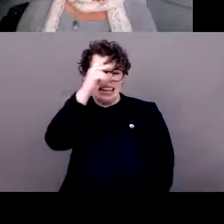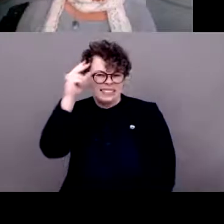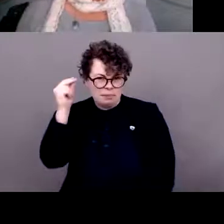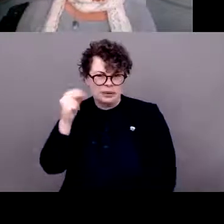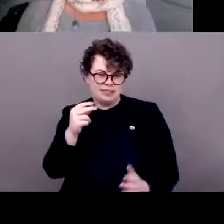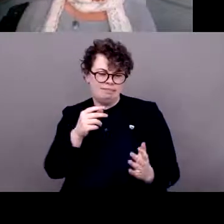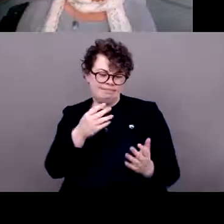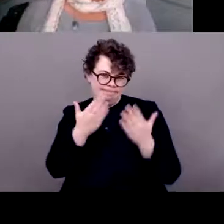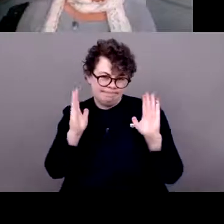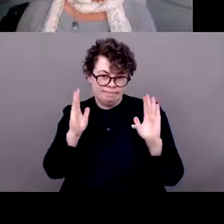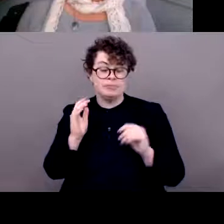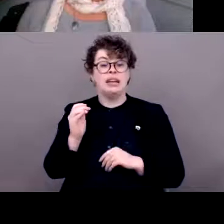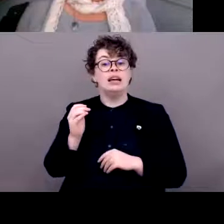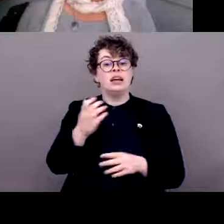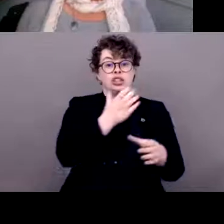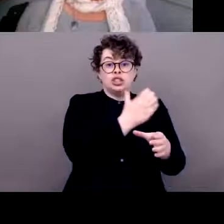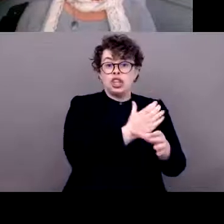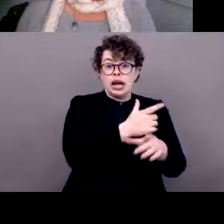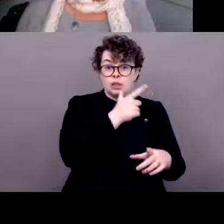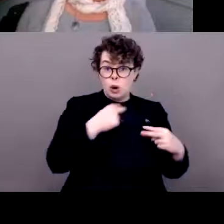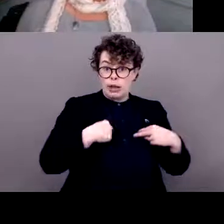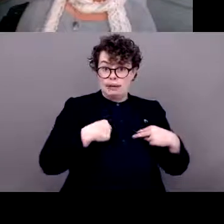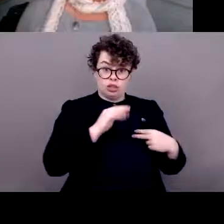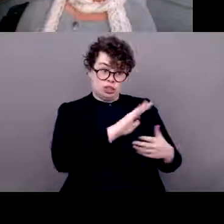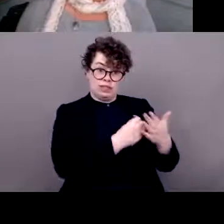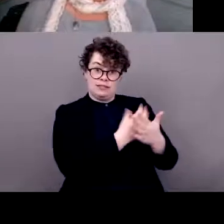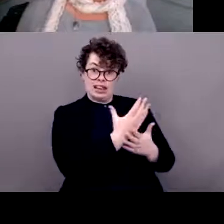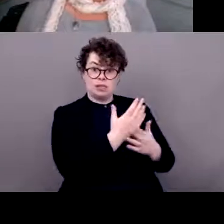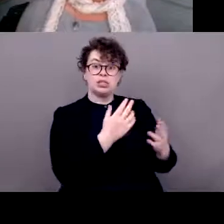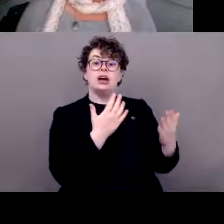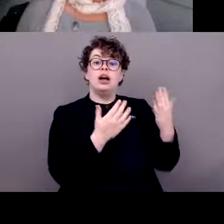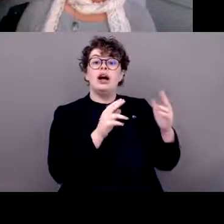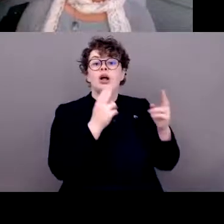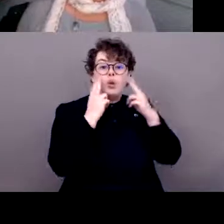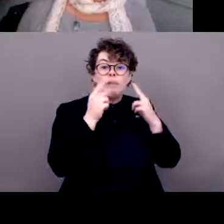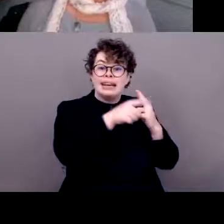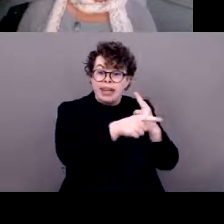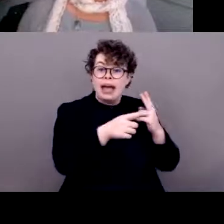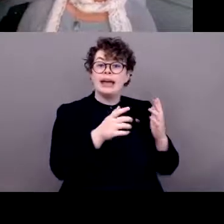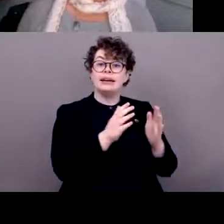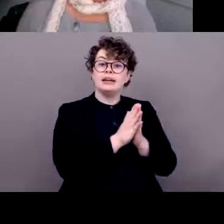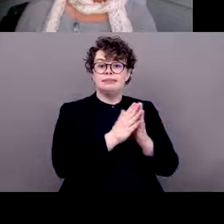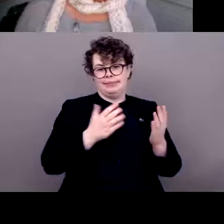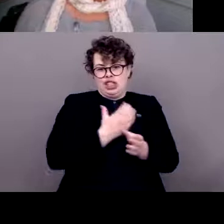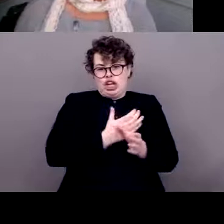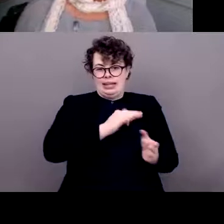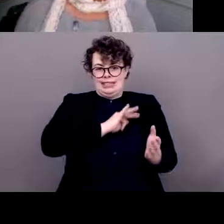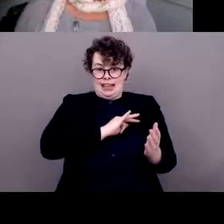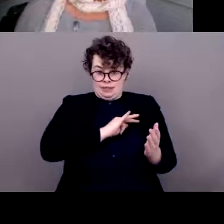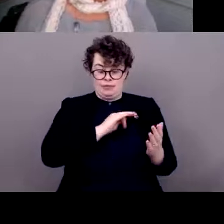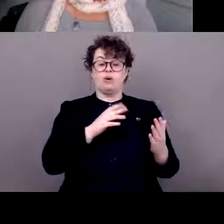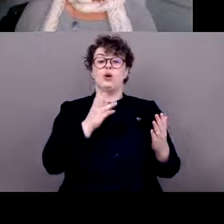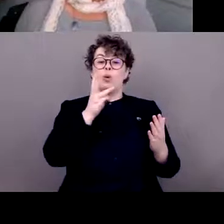when you're looking at a child's spoken language development, you might look at a book with them or look at a picture and talk about a picture.